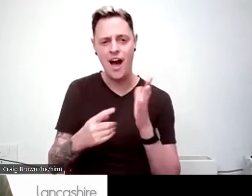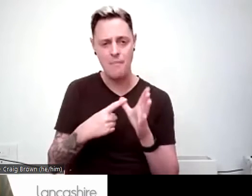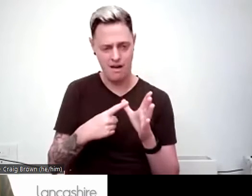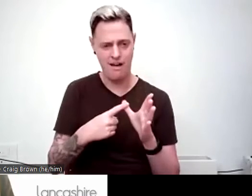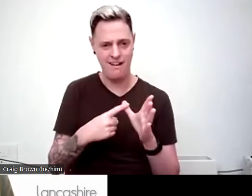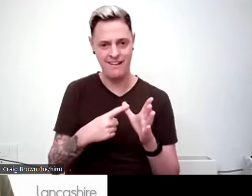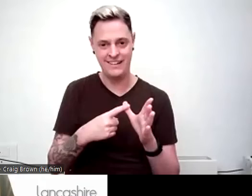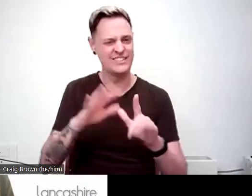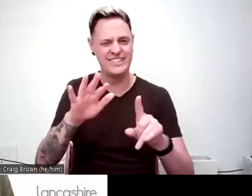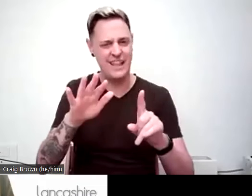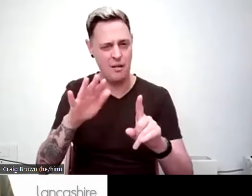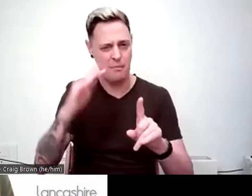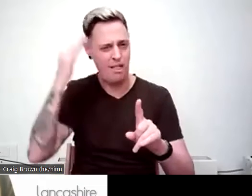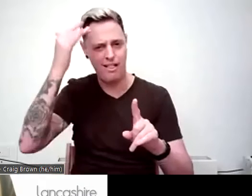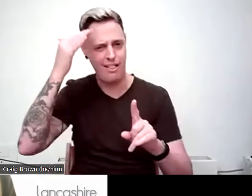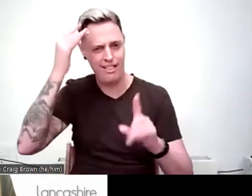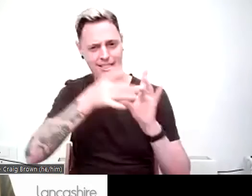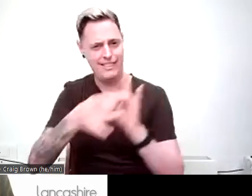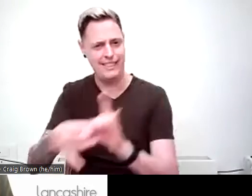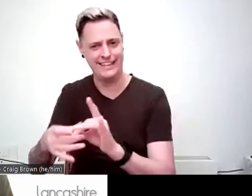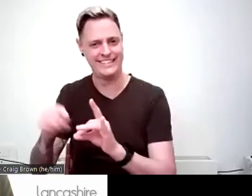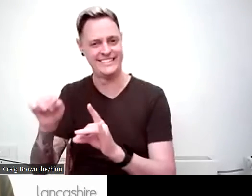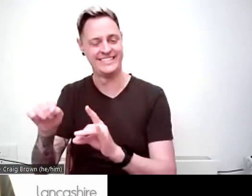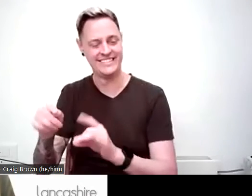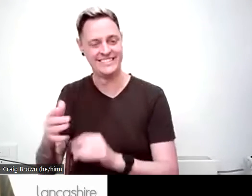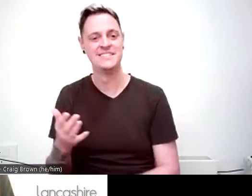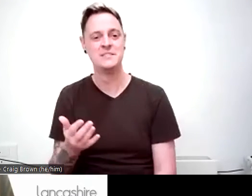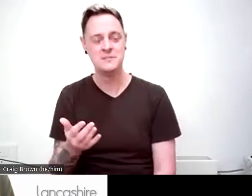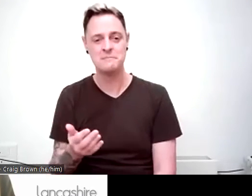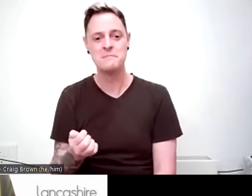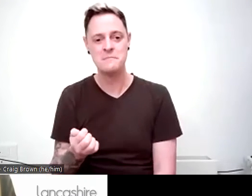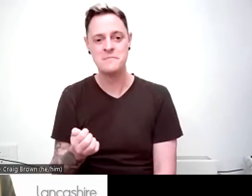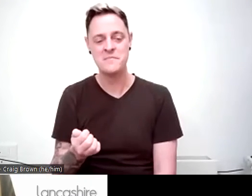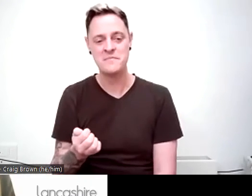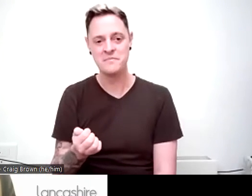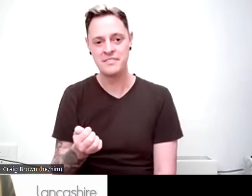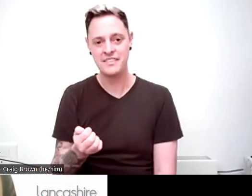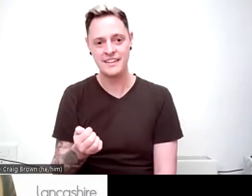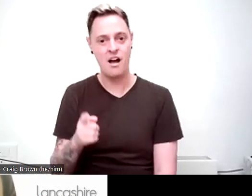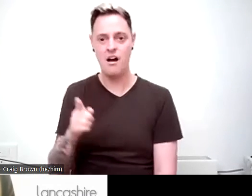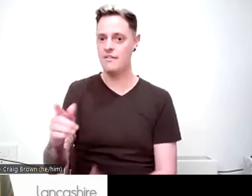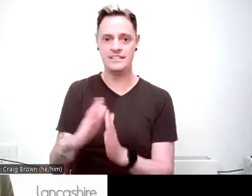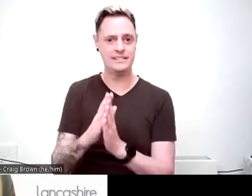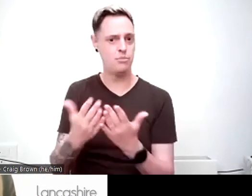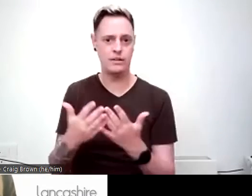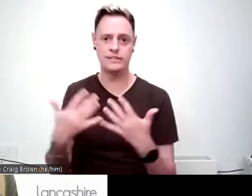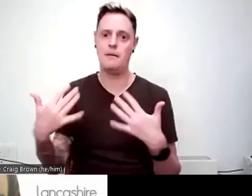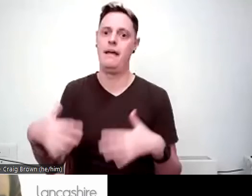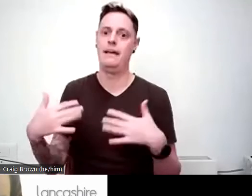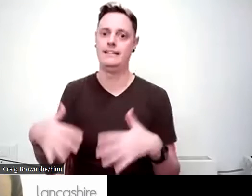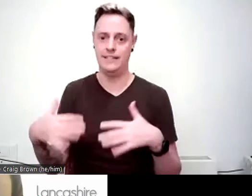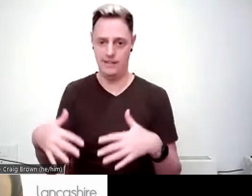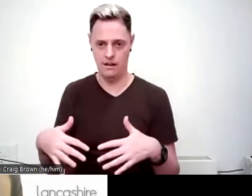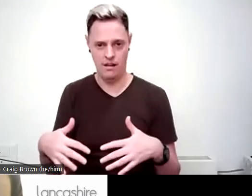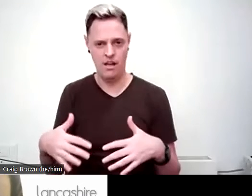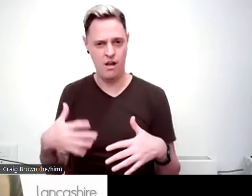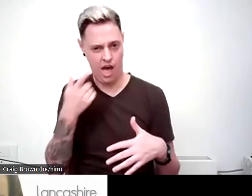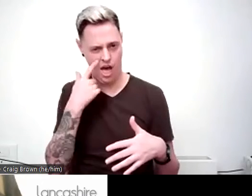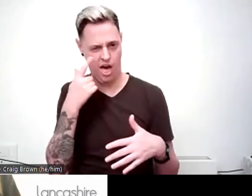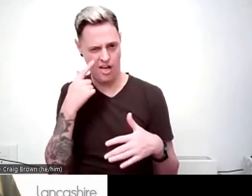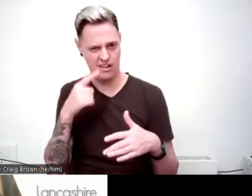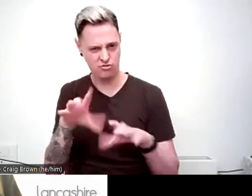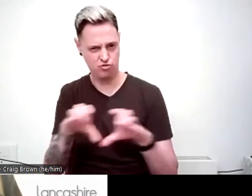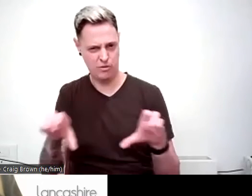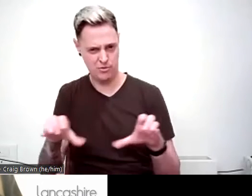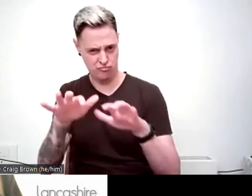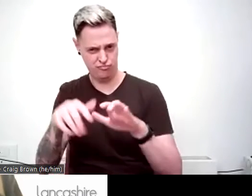just like a reference point, Queer Dharma, if anyone wants to read it, please do. It's an amazing book. I think